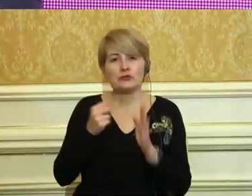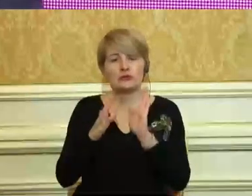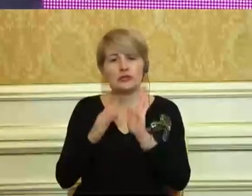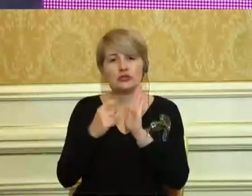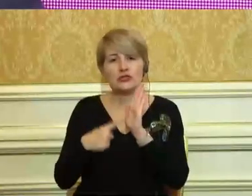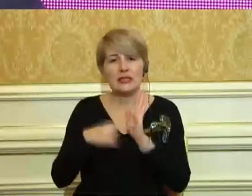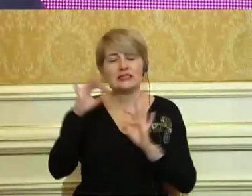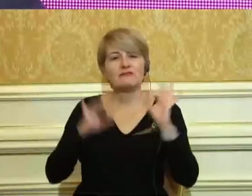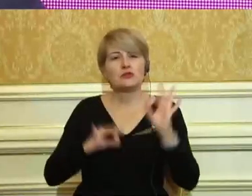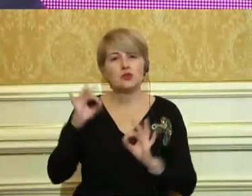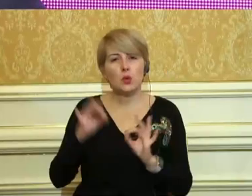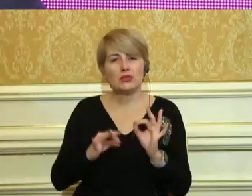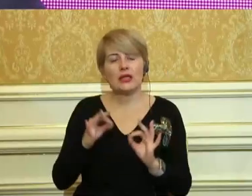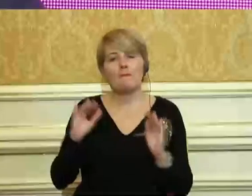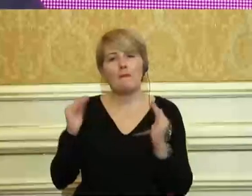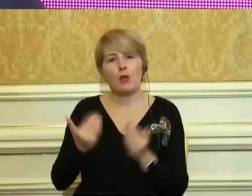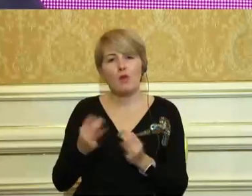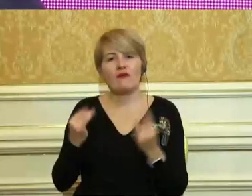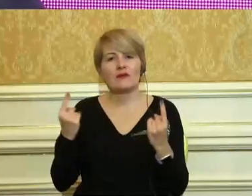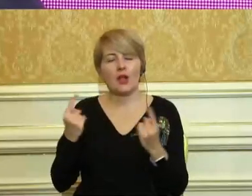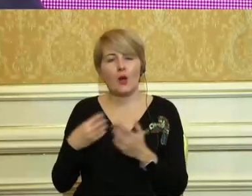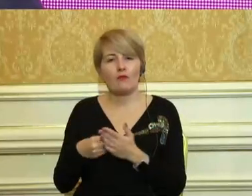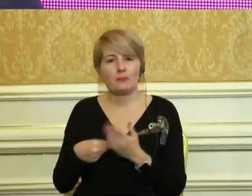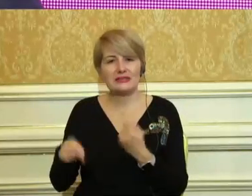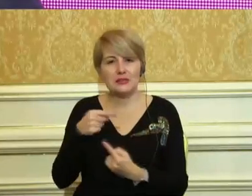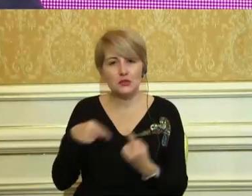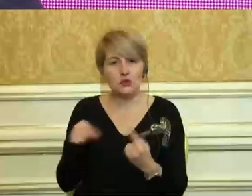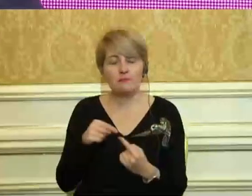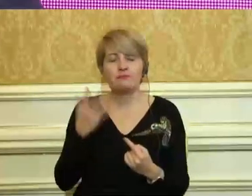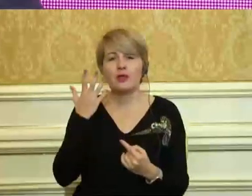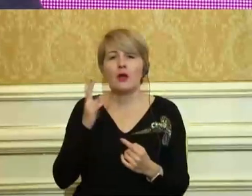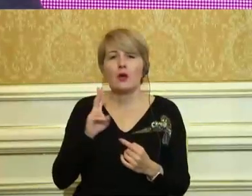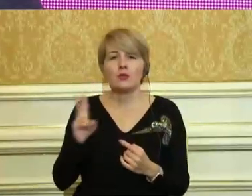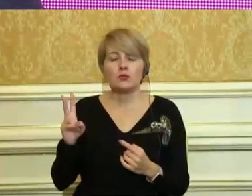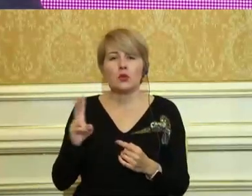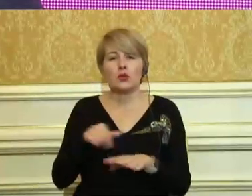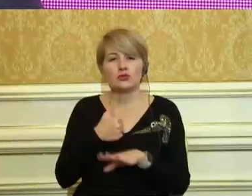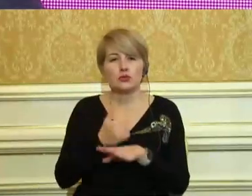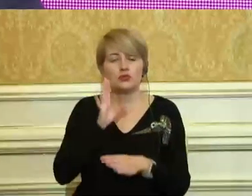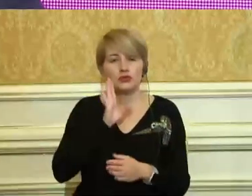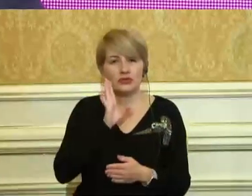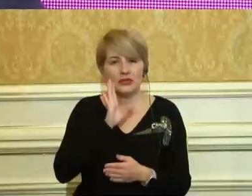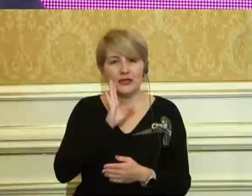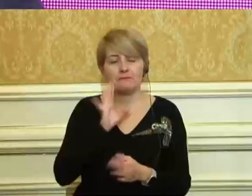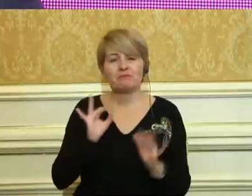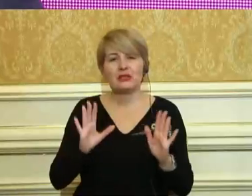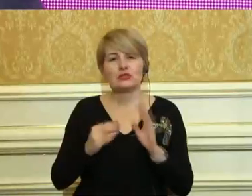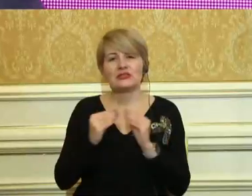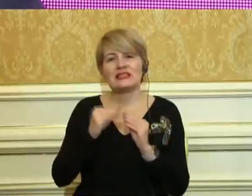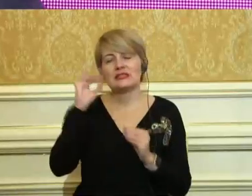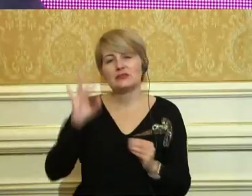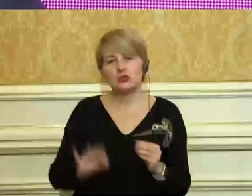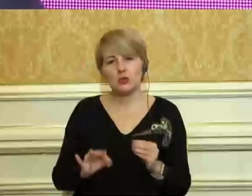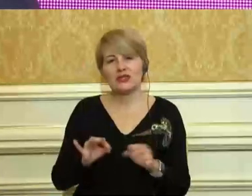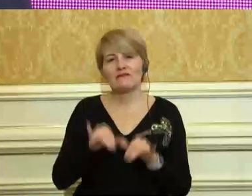medium-sized businesses were majority women-owned, only 10% of our high-growth firms were women-owned, and only 8%